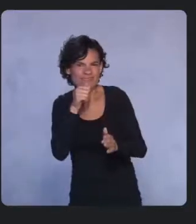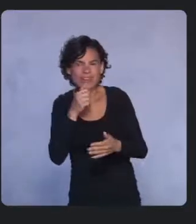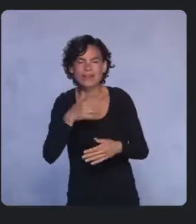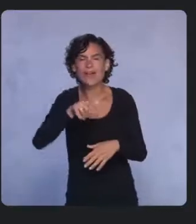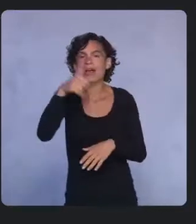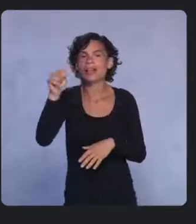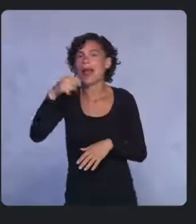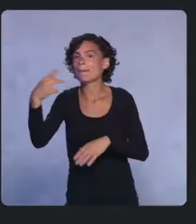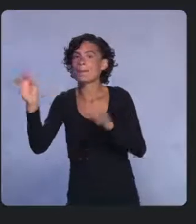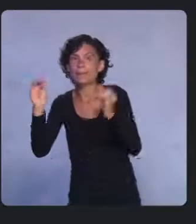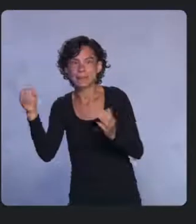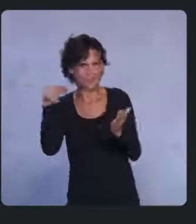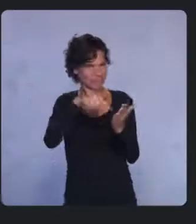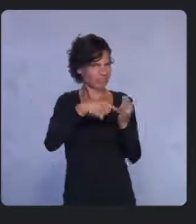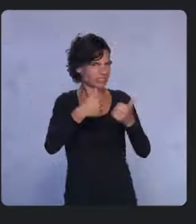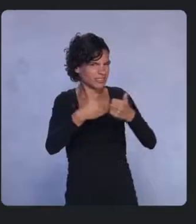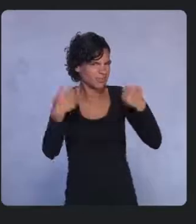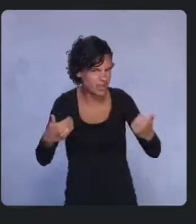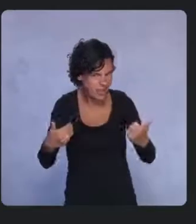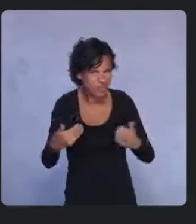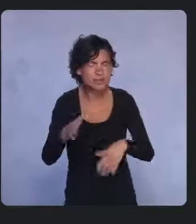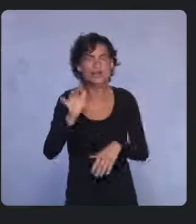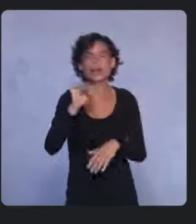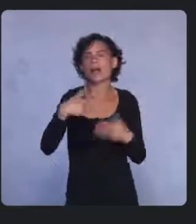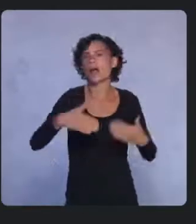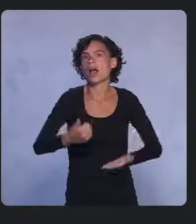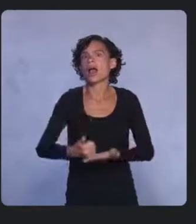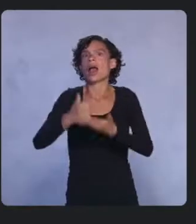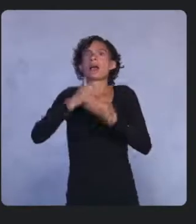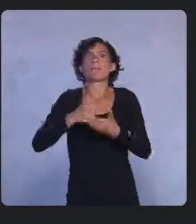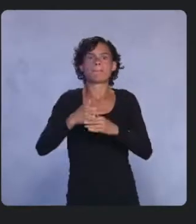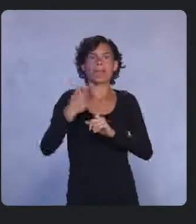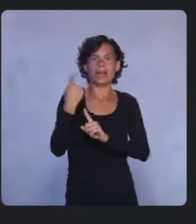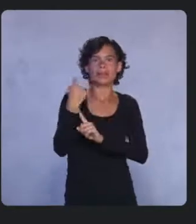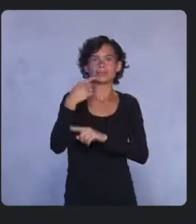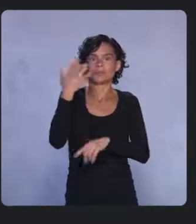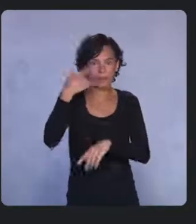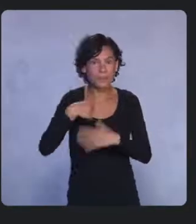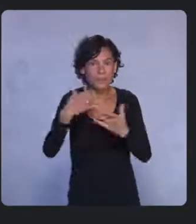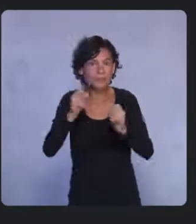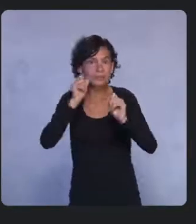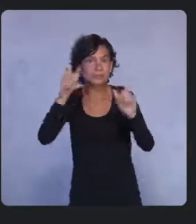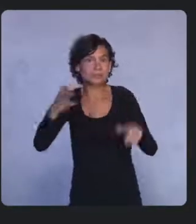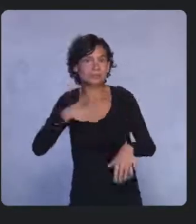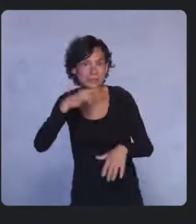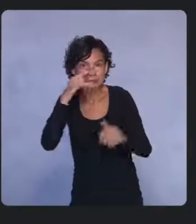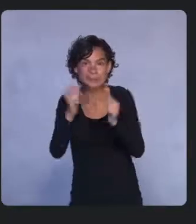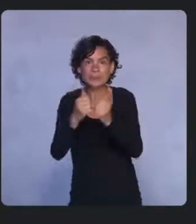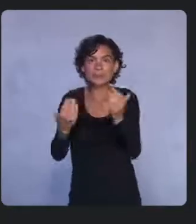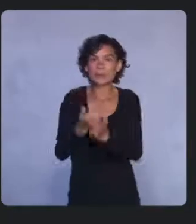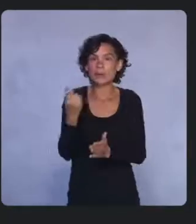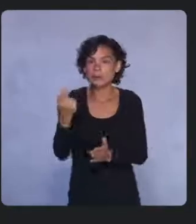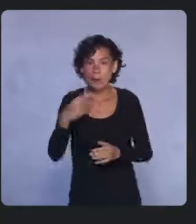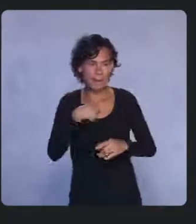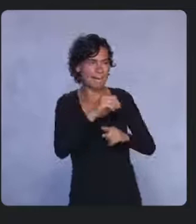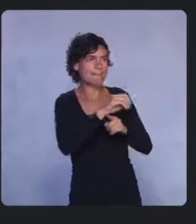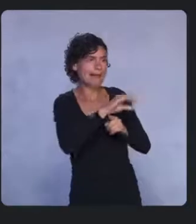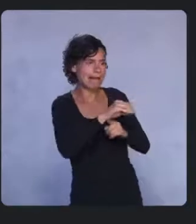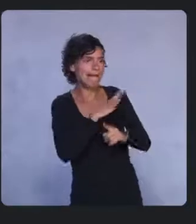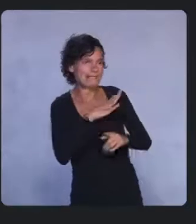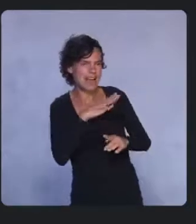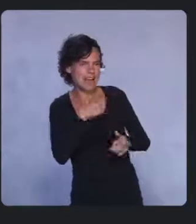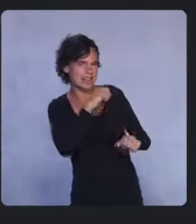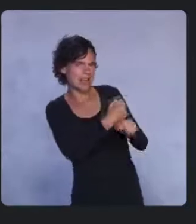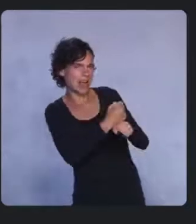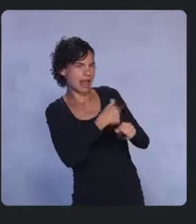device. This feature would have been helpful for me last year when we surprised our kids with a new puppy, and we needed to hide the photos before we brought Splash